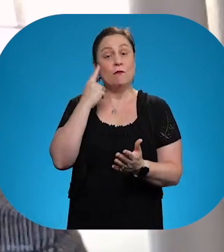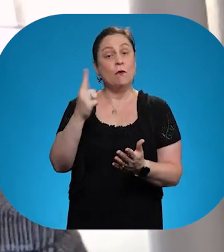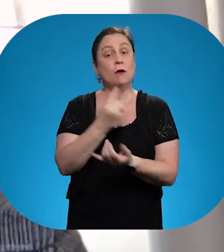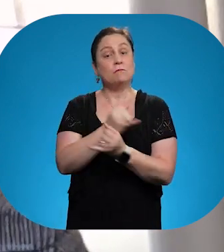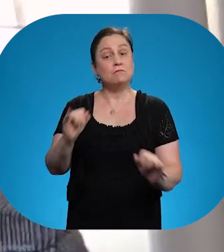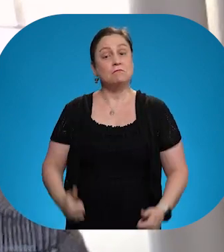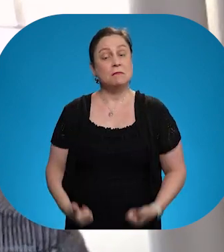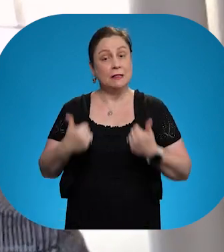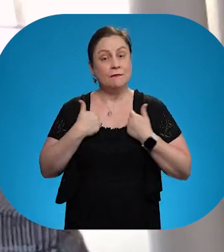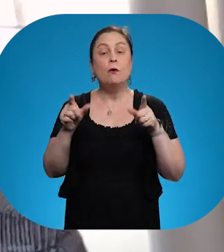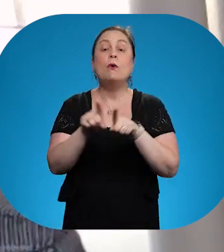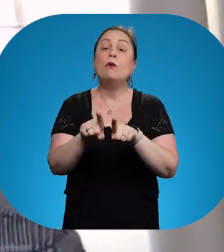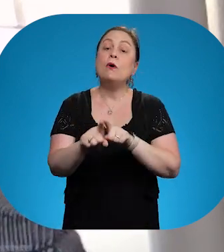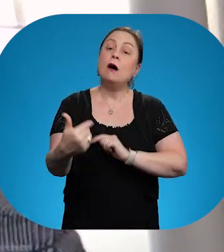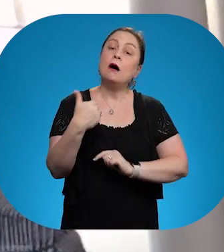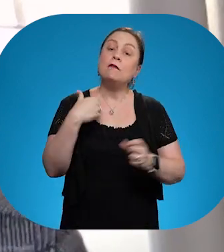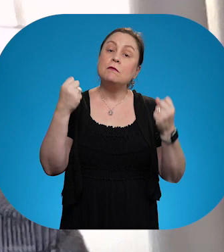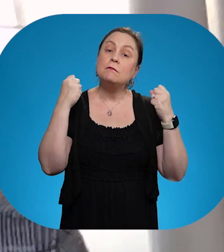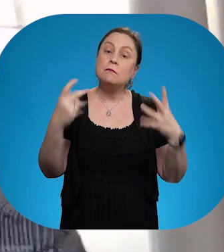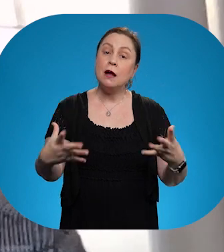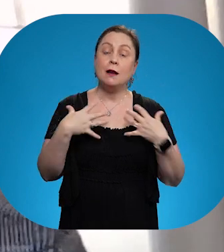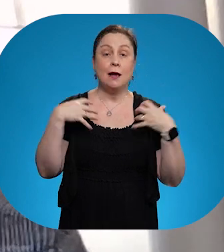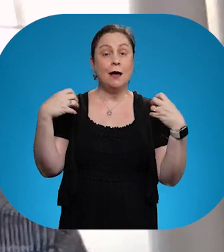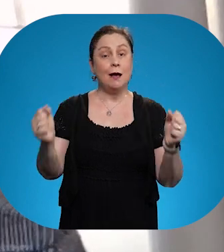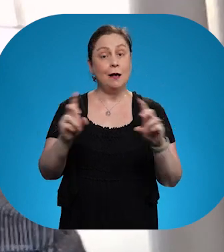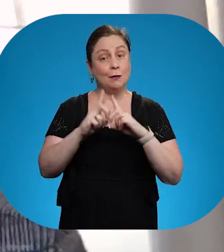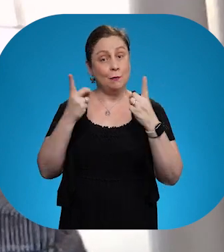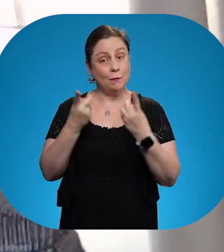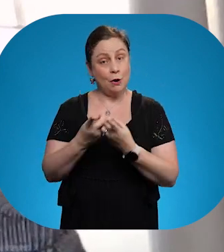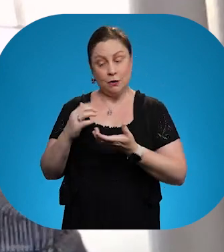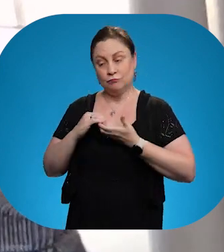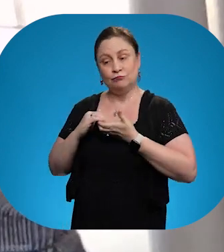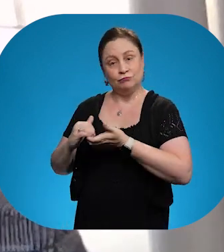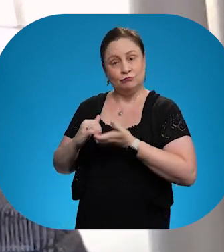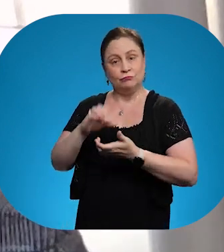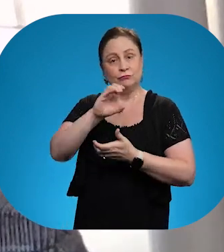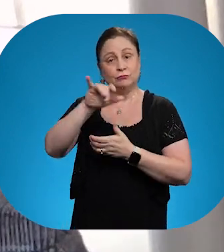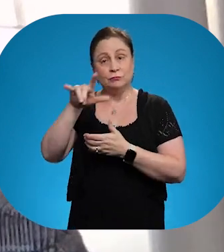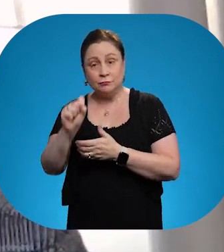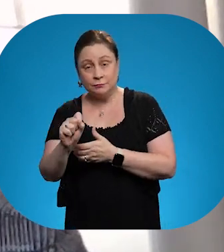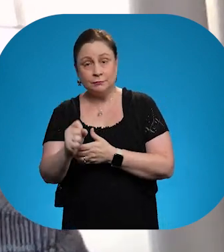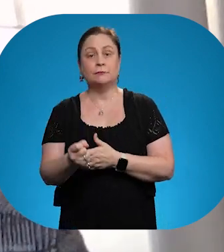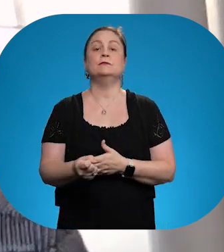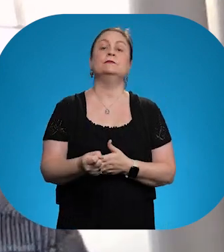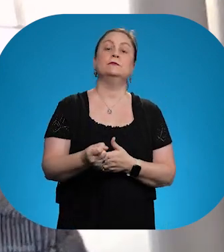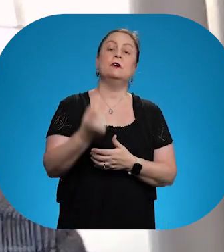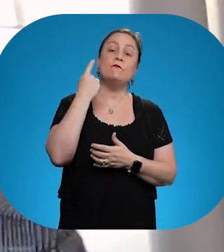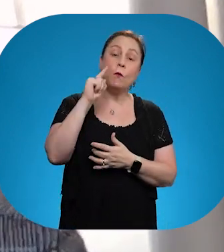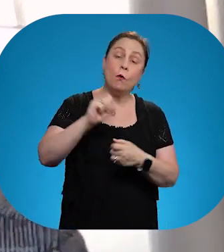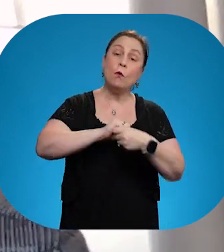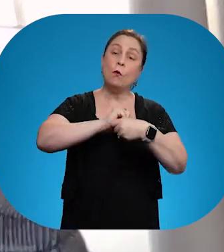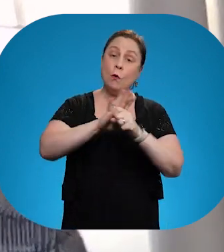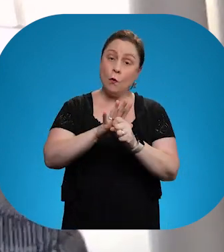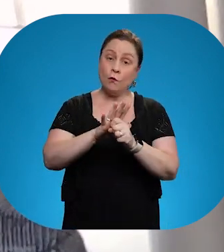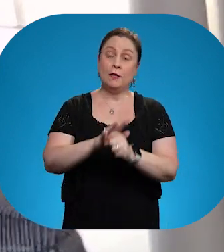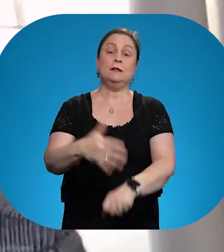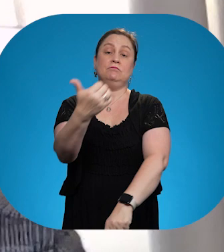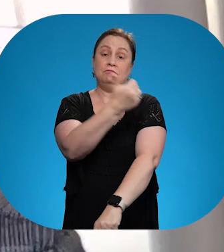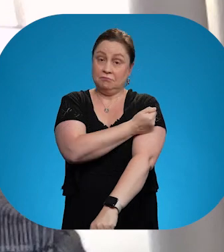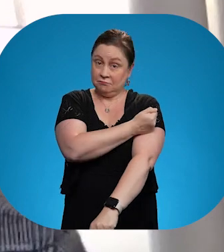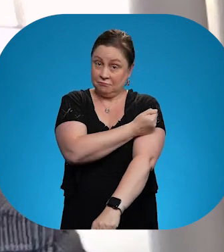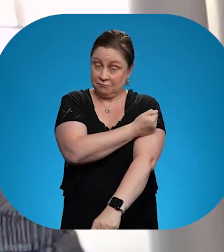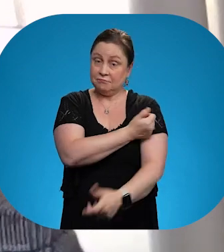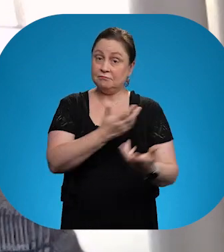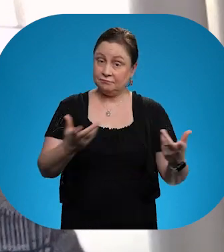Living. We also have had many health departments partner with Center for CILs for COVID-19 vaccine